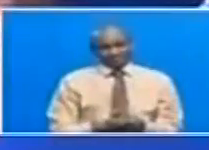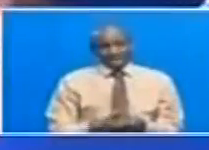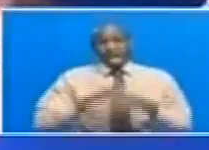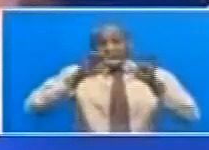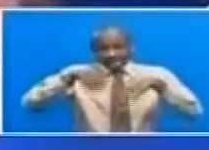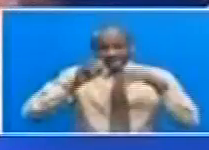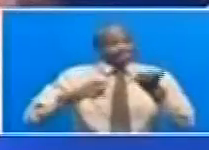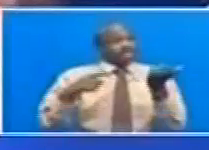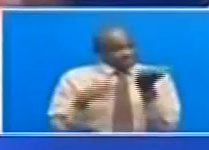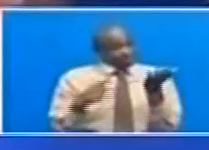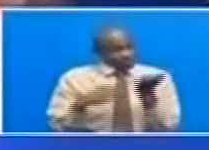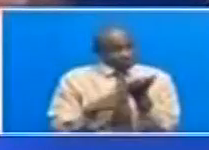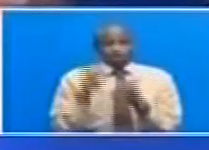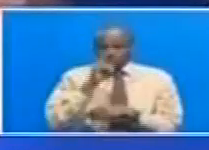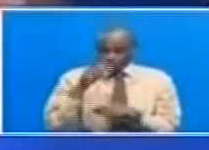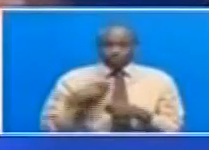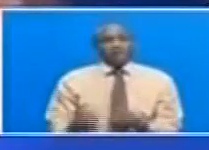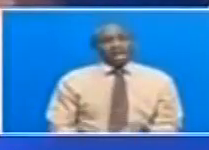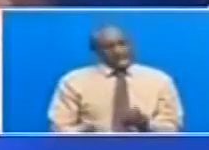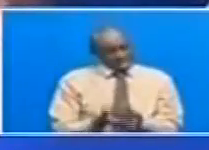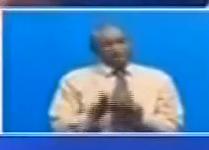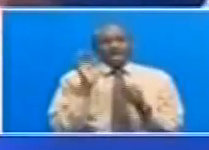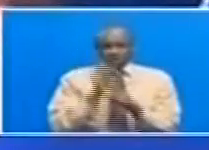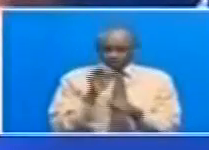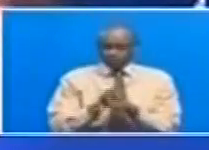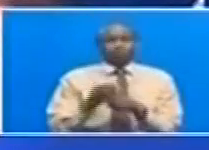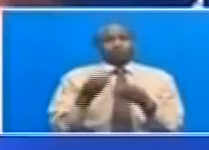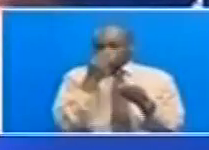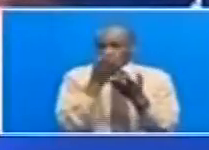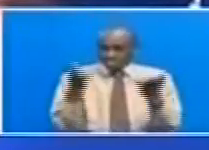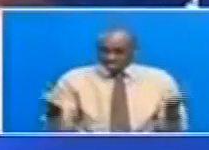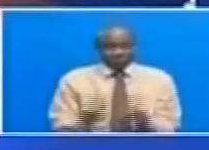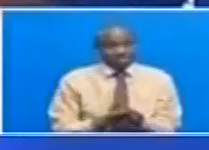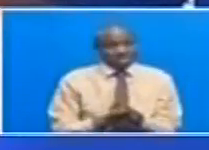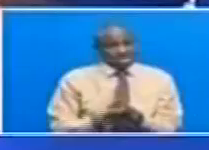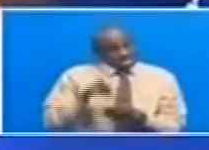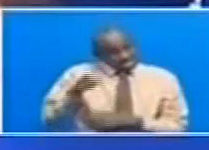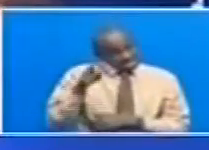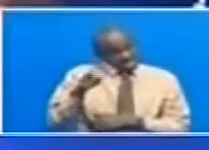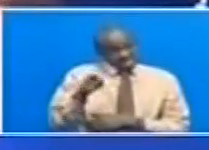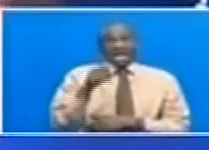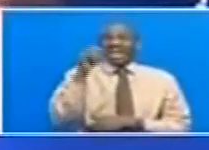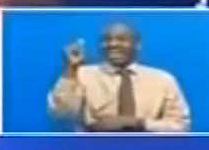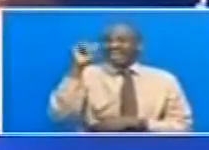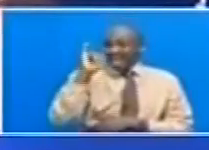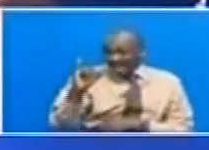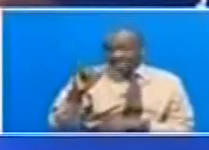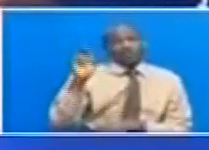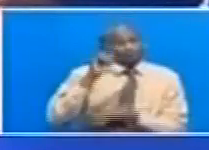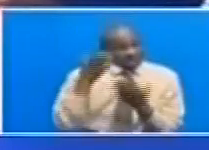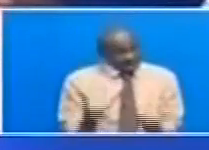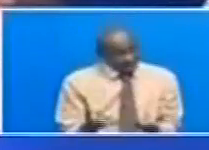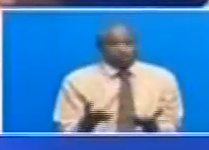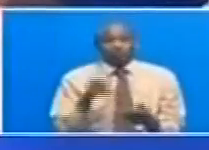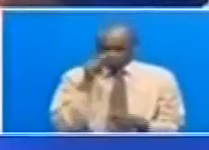agriculture, technology is used to boost further production. Here in Elgeyo Marakwet County, artificial insemination is used to